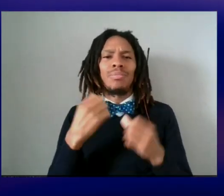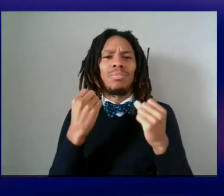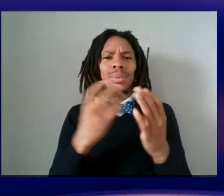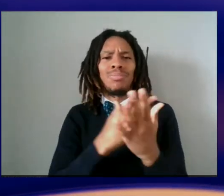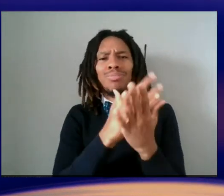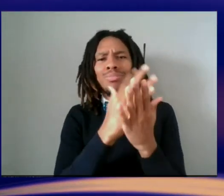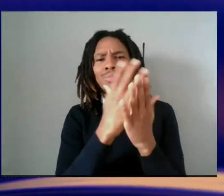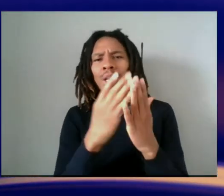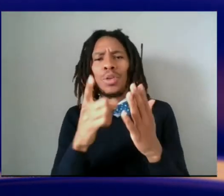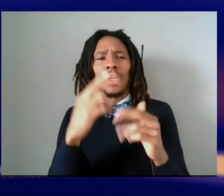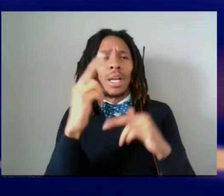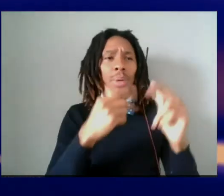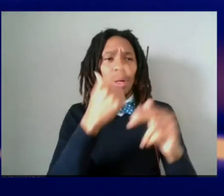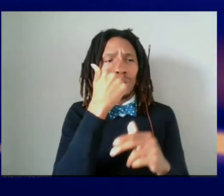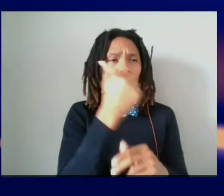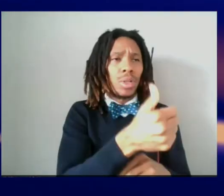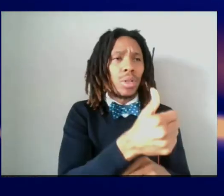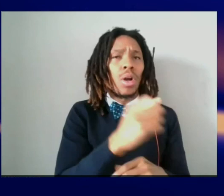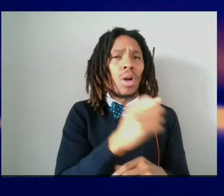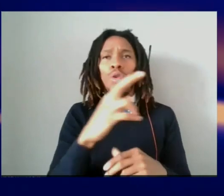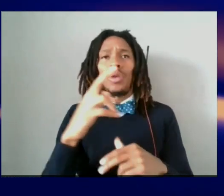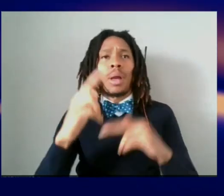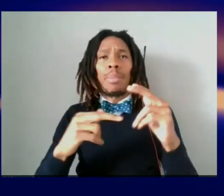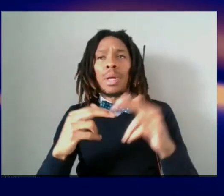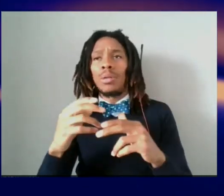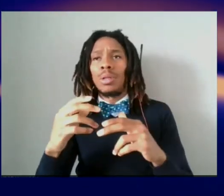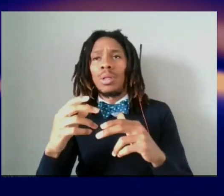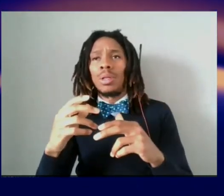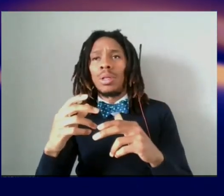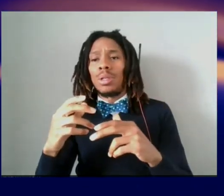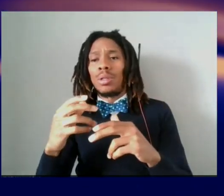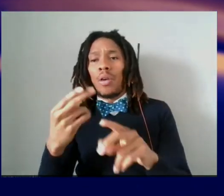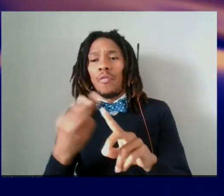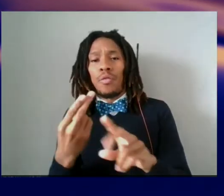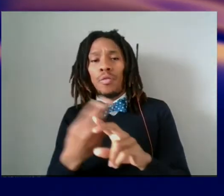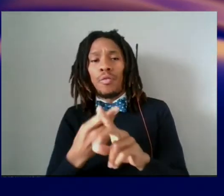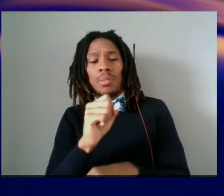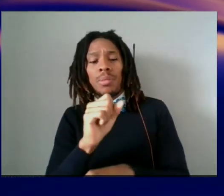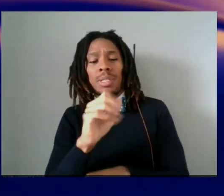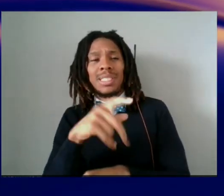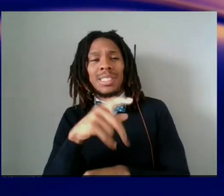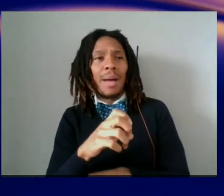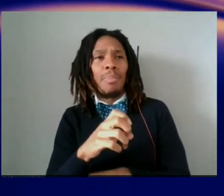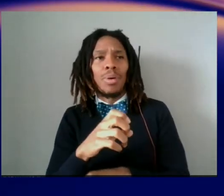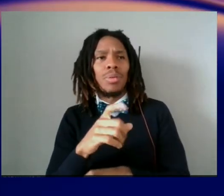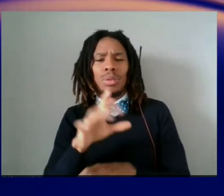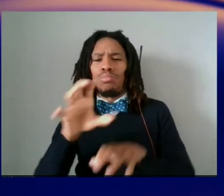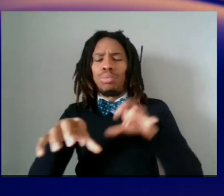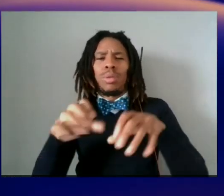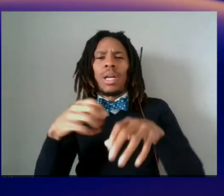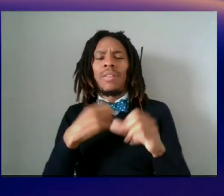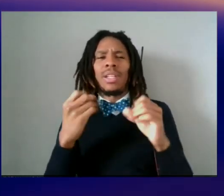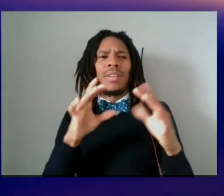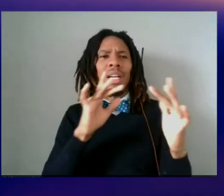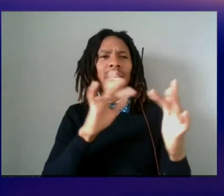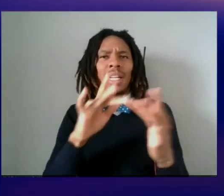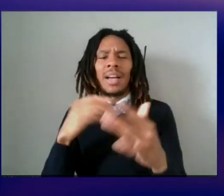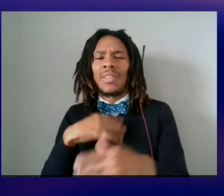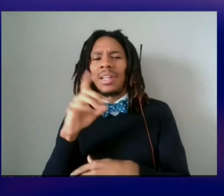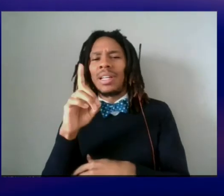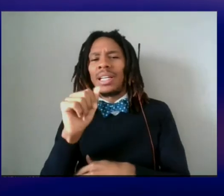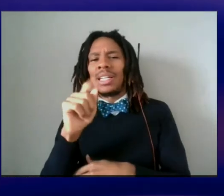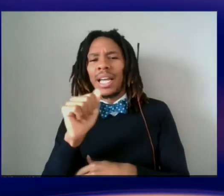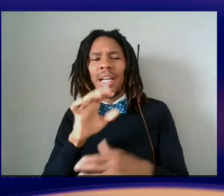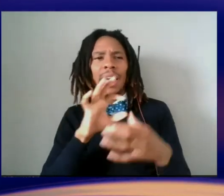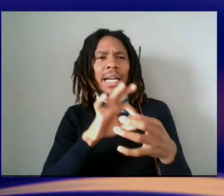to build whatever else you want out of it. But it also has a lot of good samples for connectors that have data connectors that have been built,